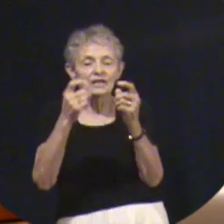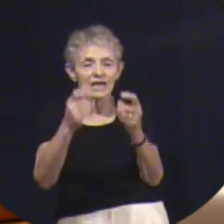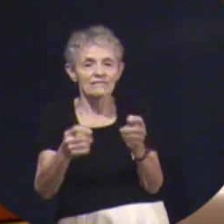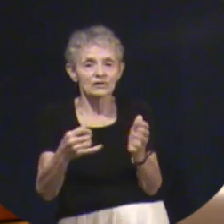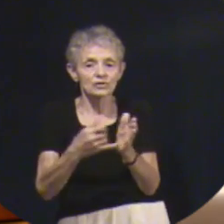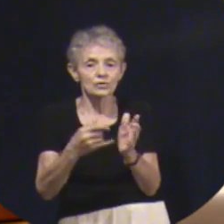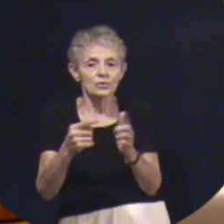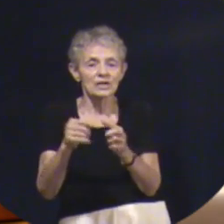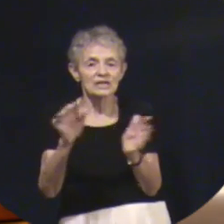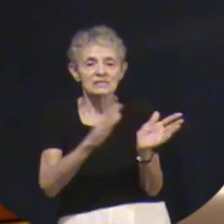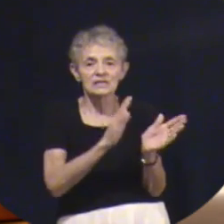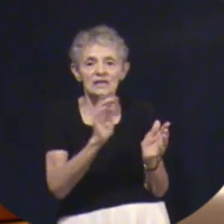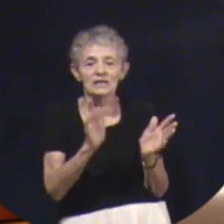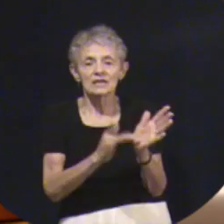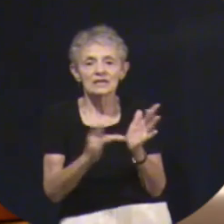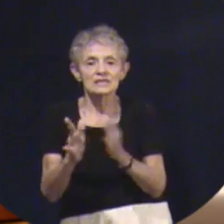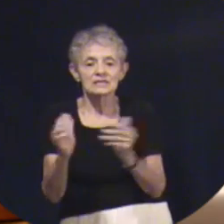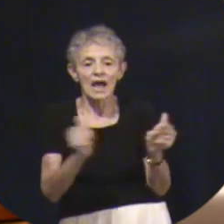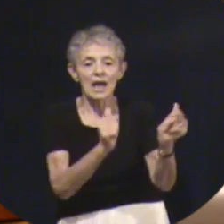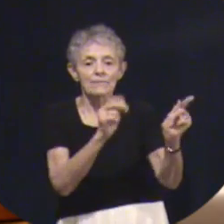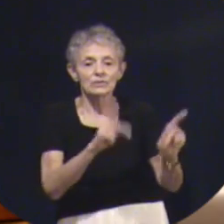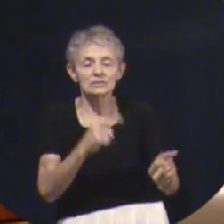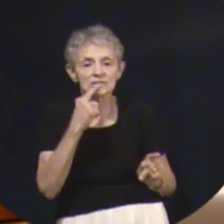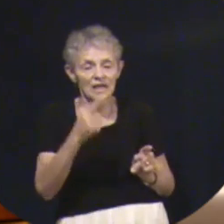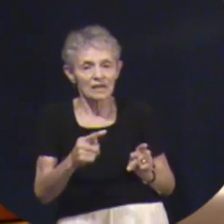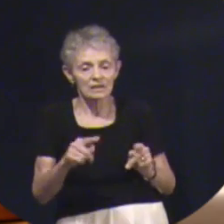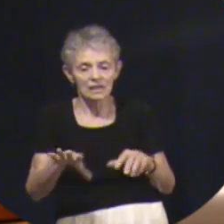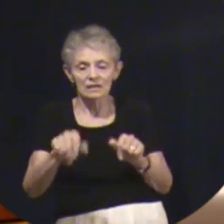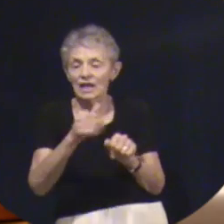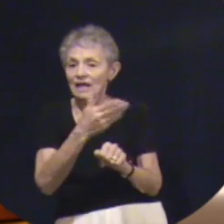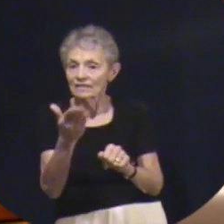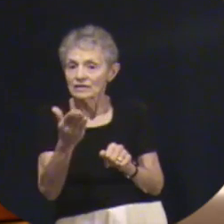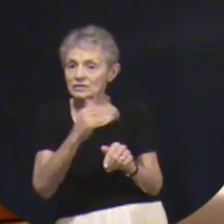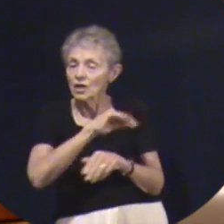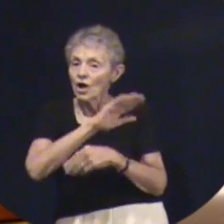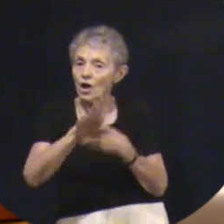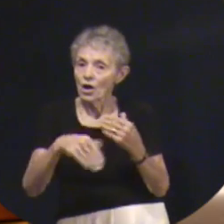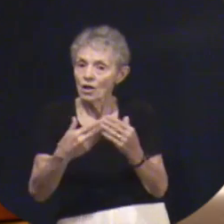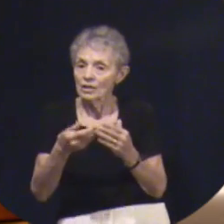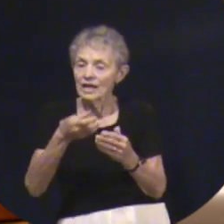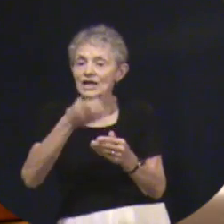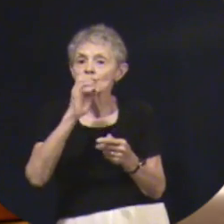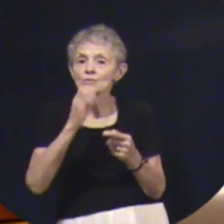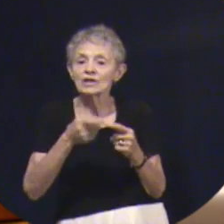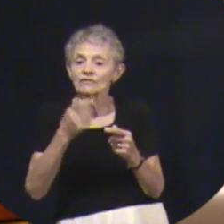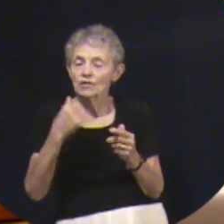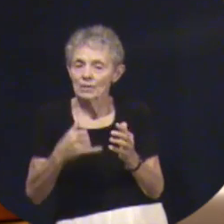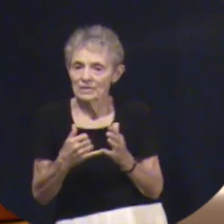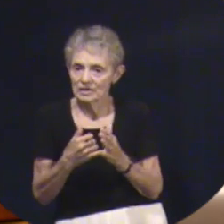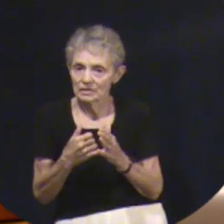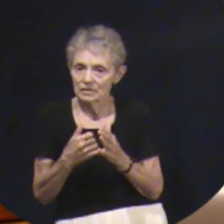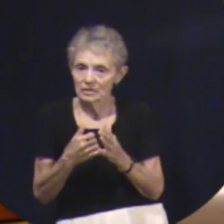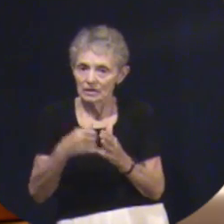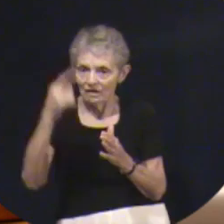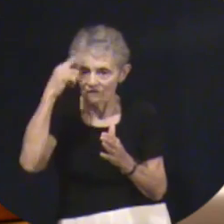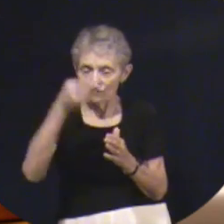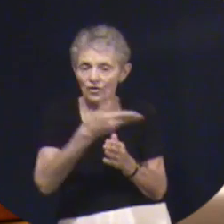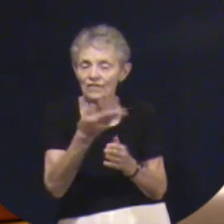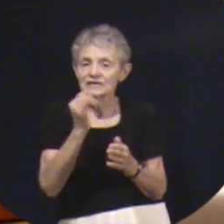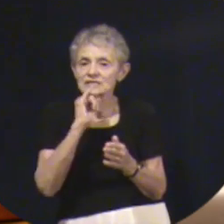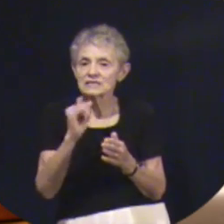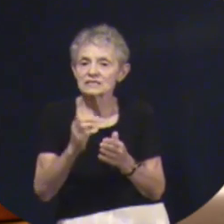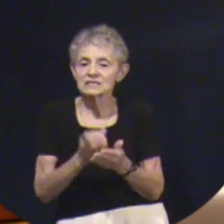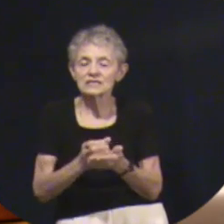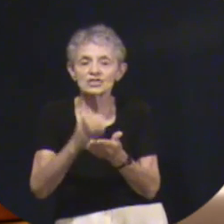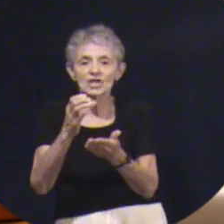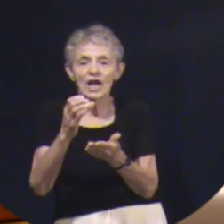to his disciples, saying, "Take this, all of you, and drink from it, for this is the chalice of